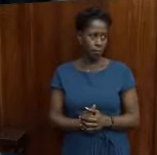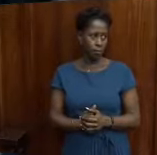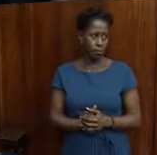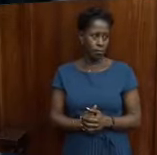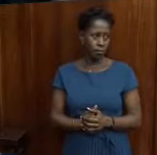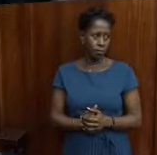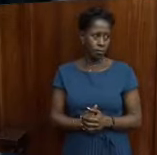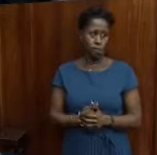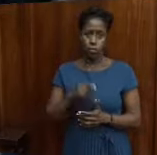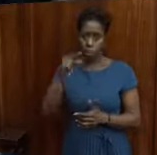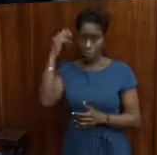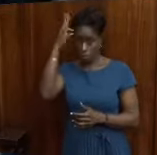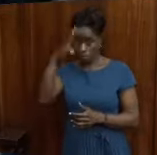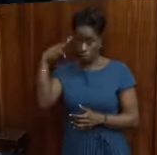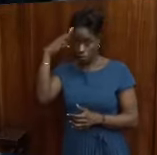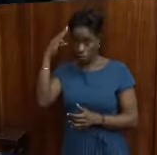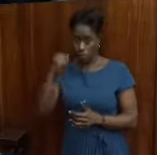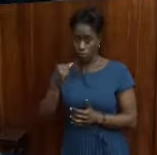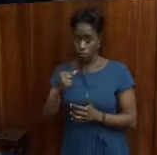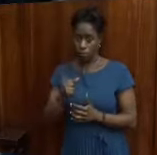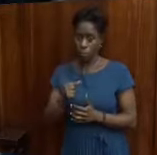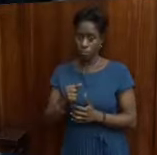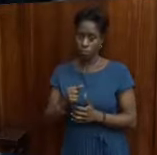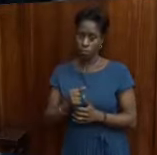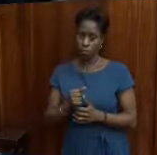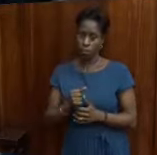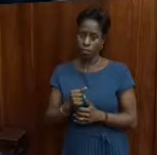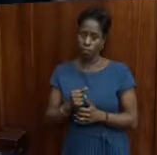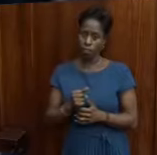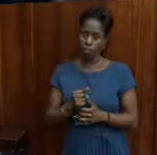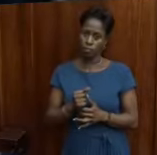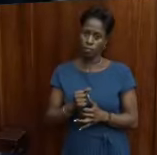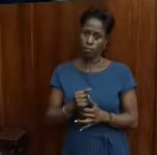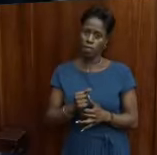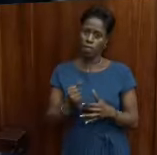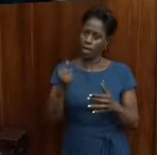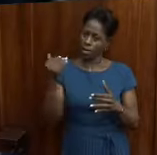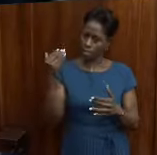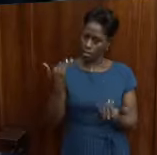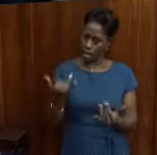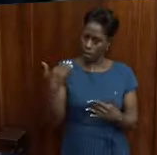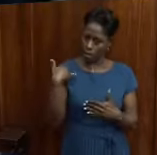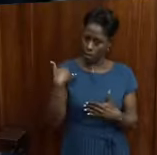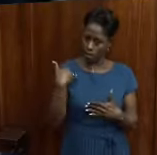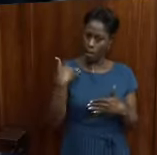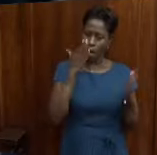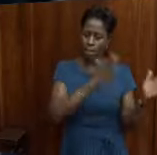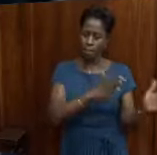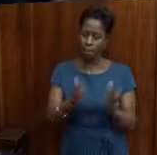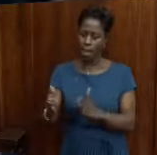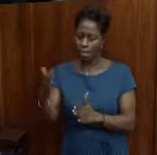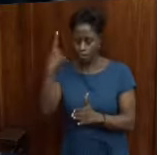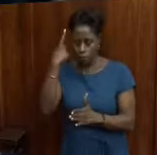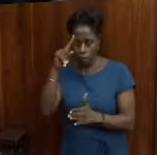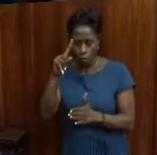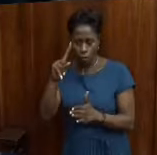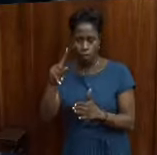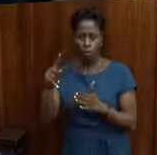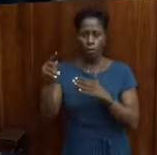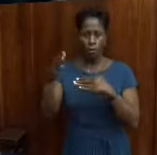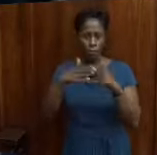of Infrastructure is pursuing the development of an infrastructure plan for 2040. This plan is to be guided